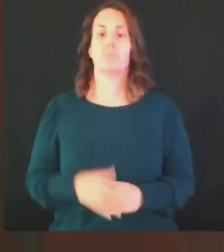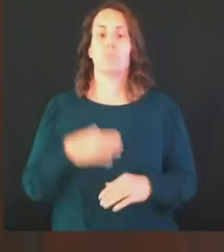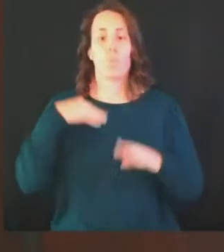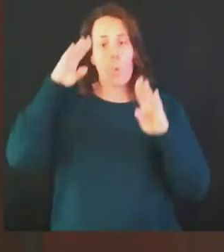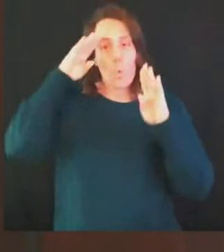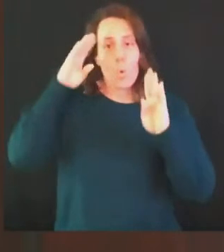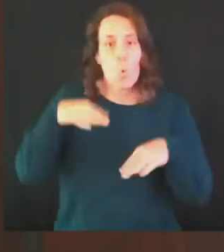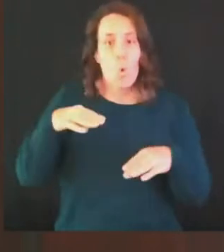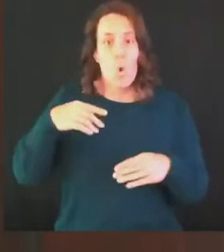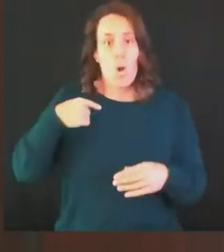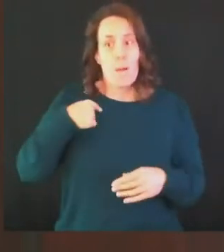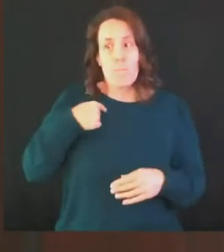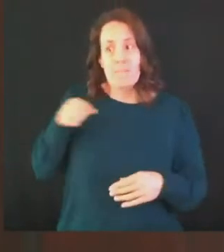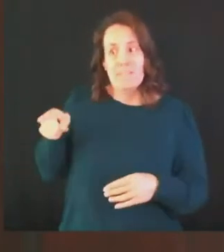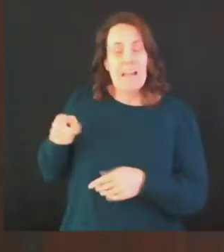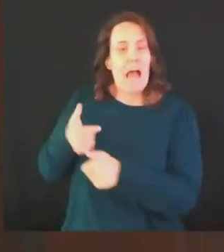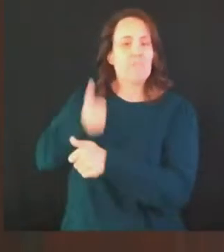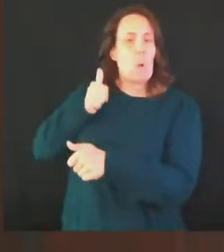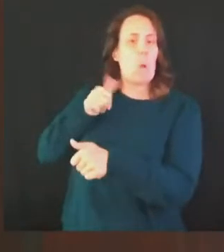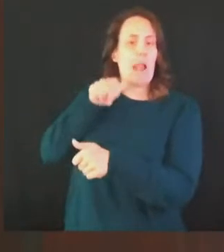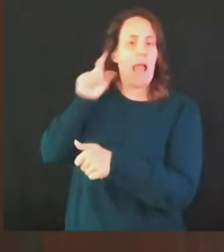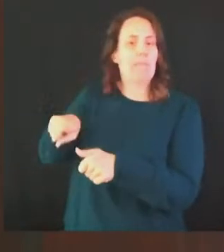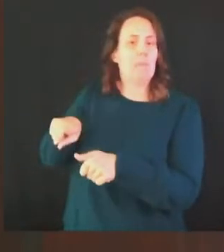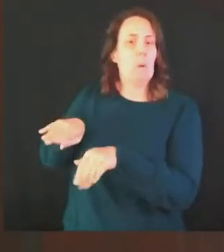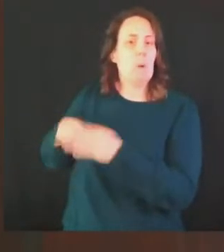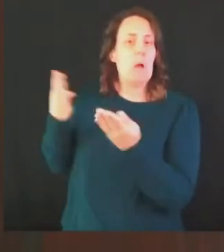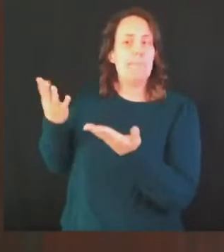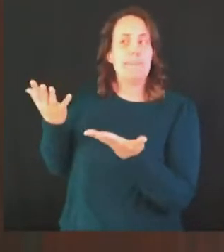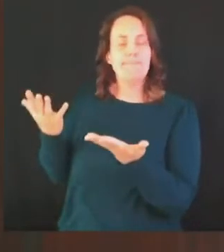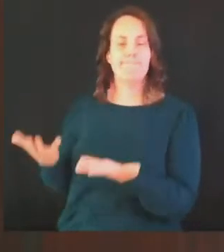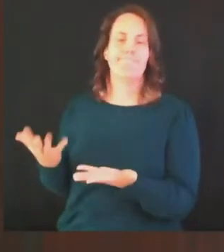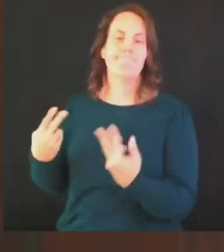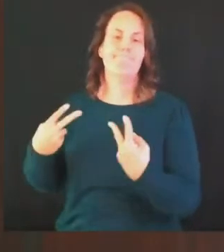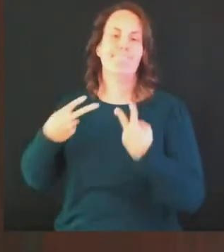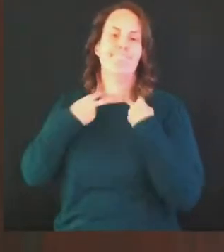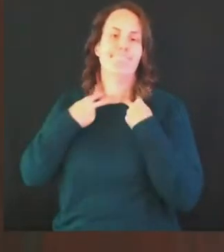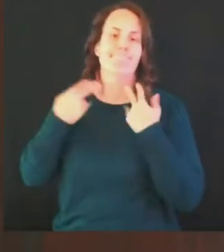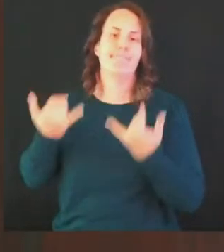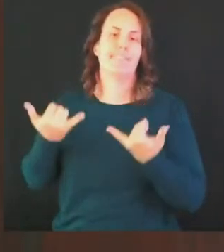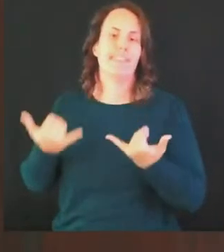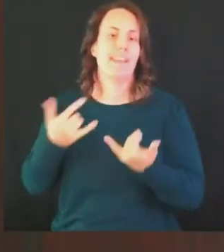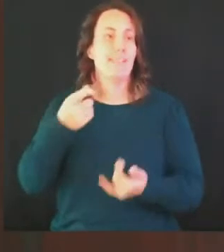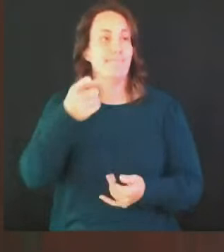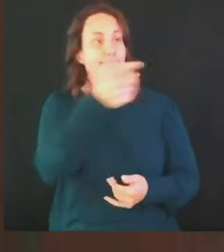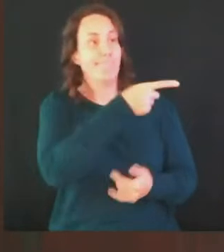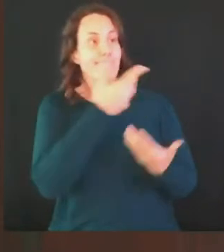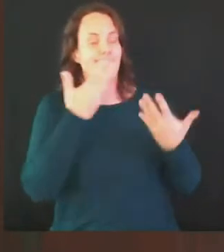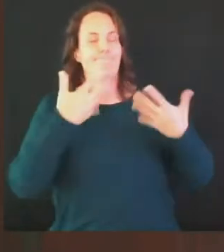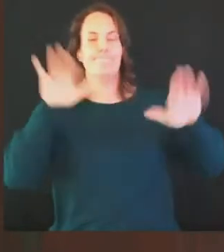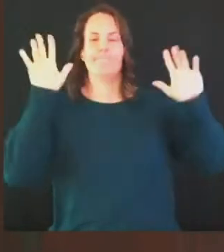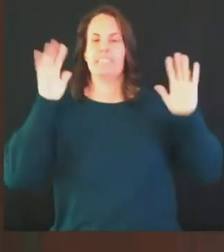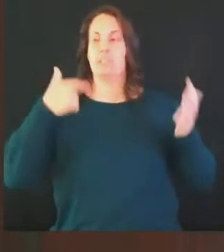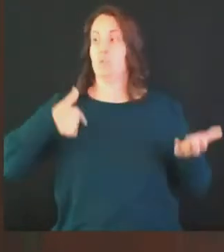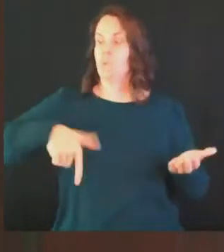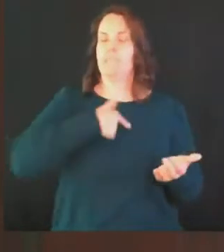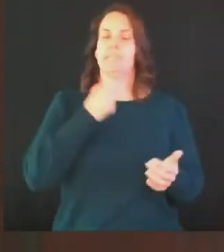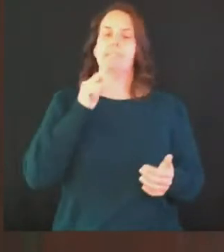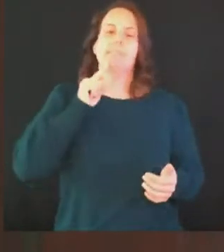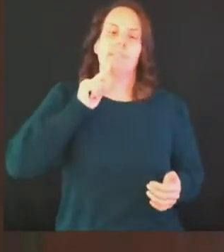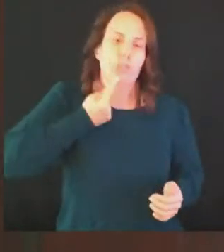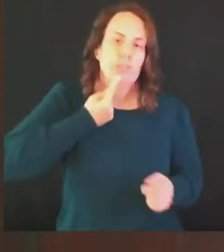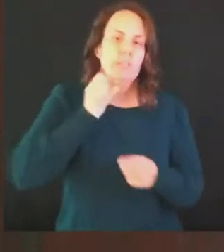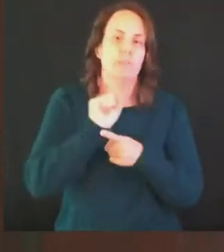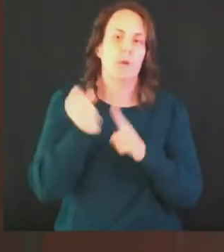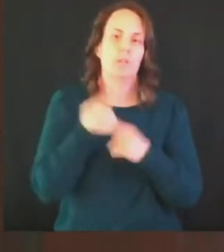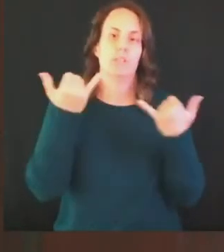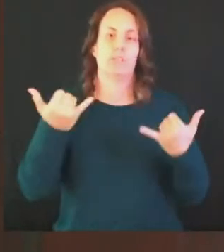much different and more dire place today, and our healthcare systems are being overwhelmed. On September